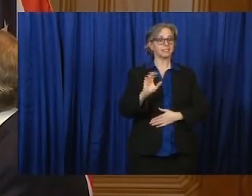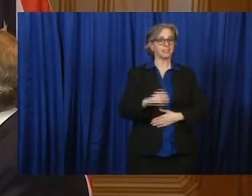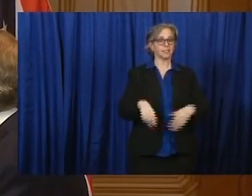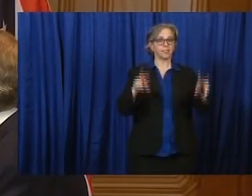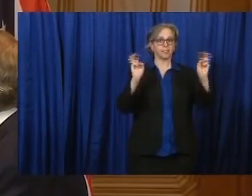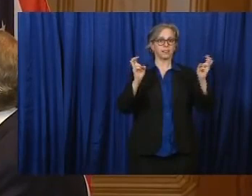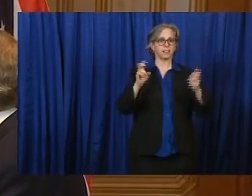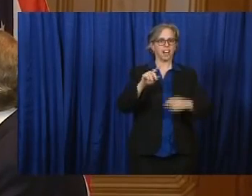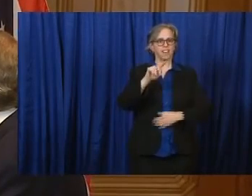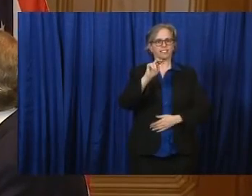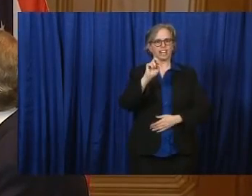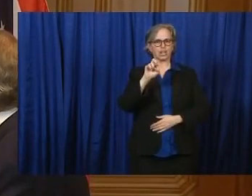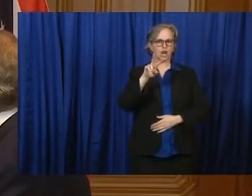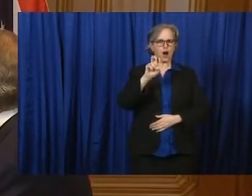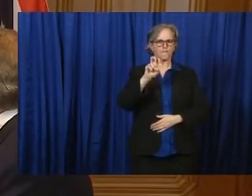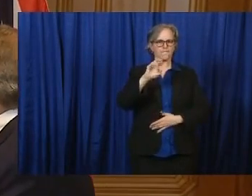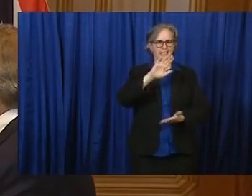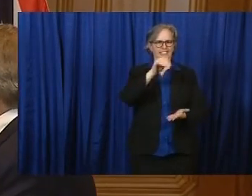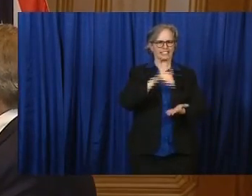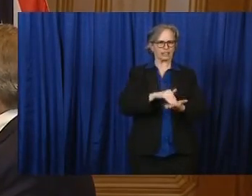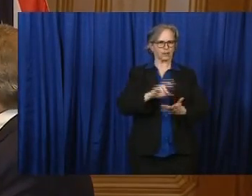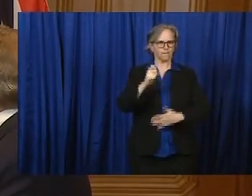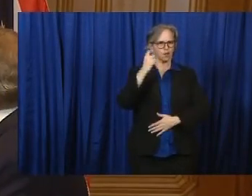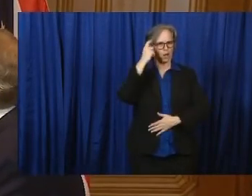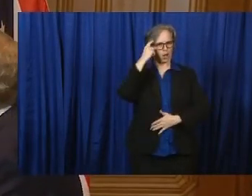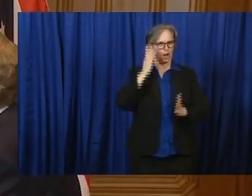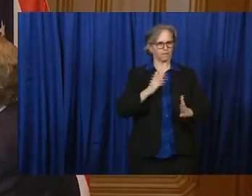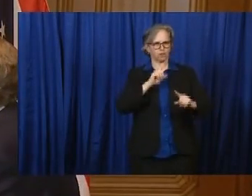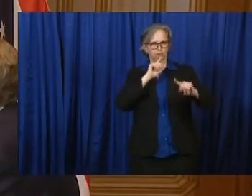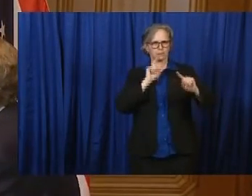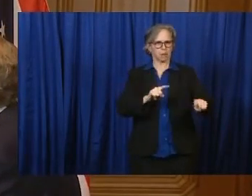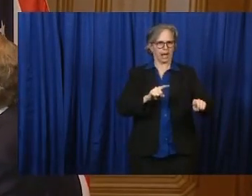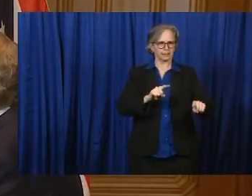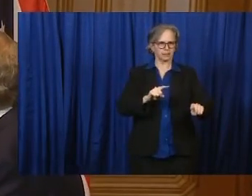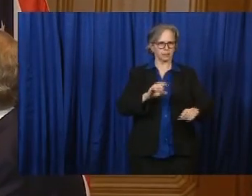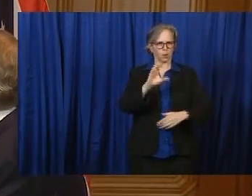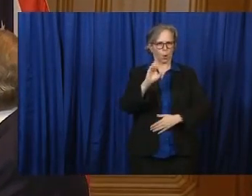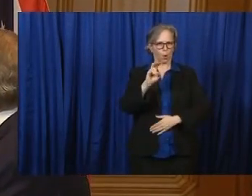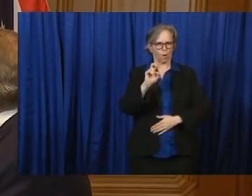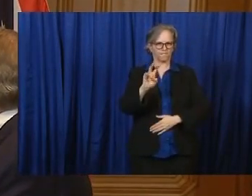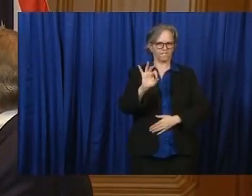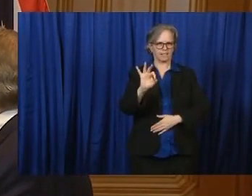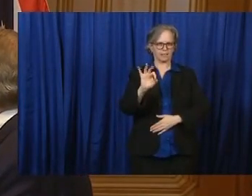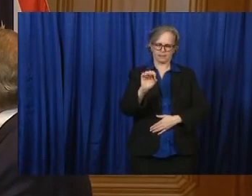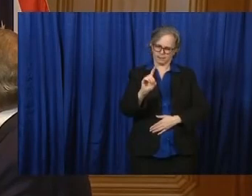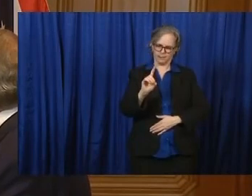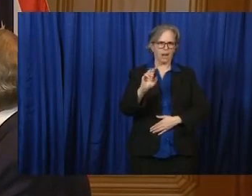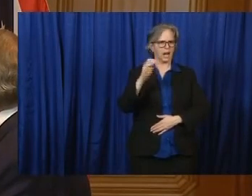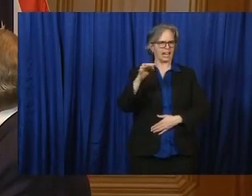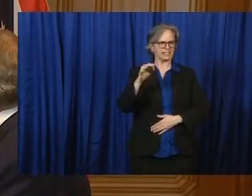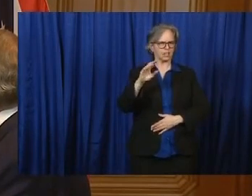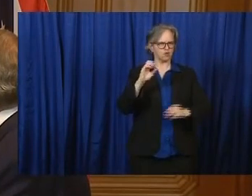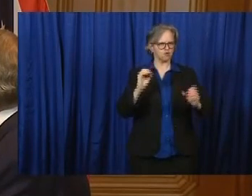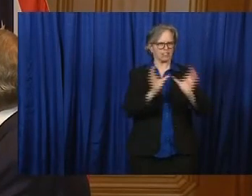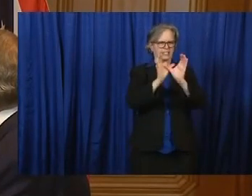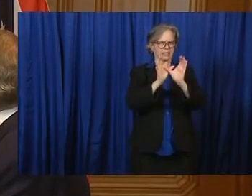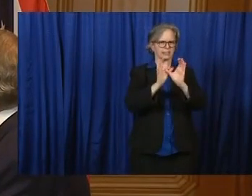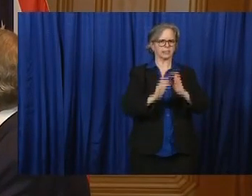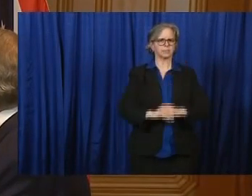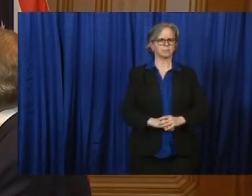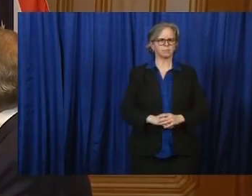whole of government response to the COVID crisis. And I have to give a shout out to the quiet professionals who are working here